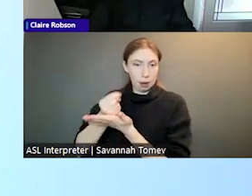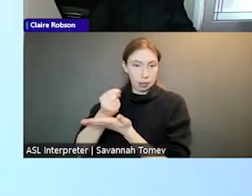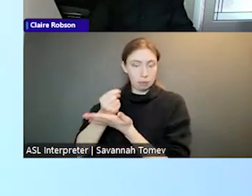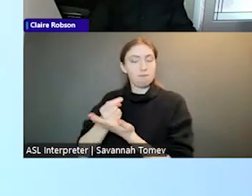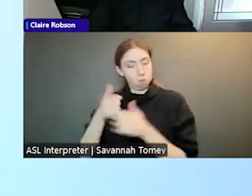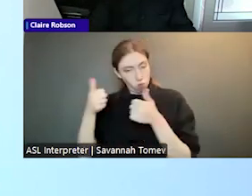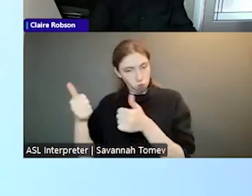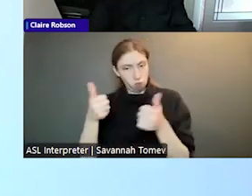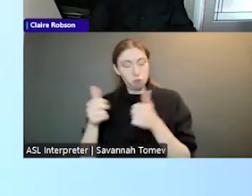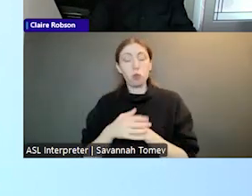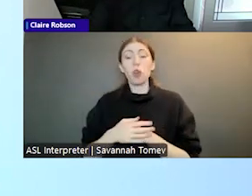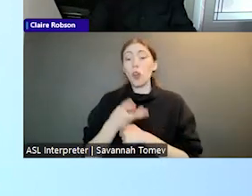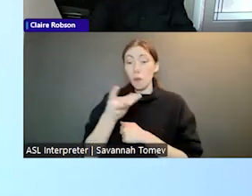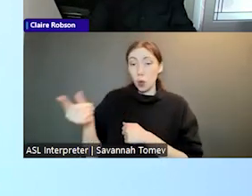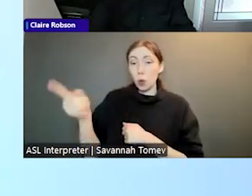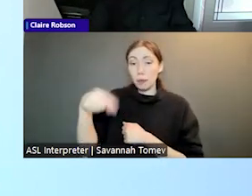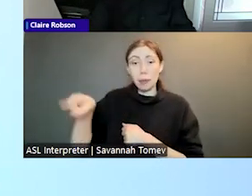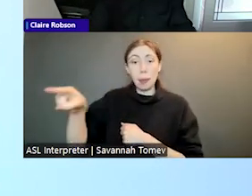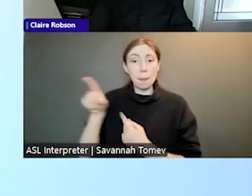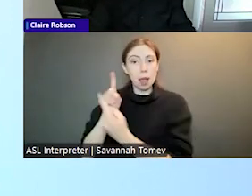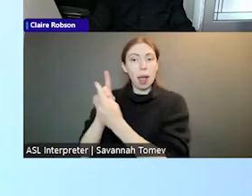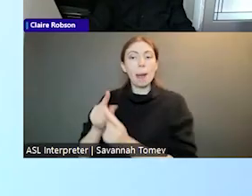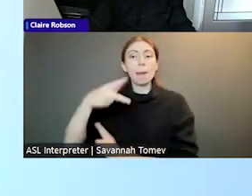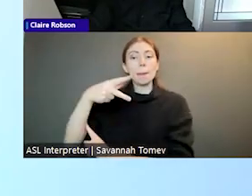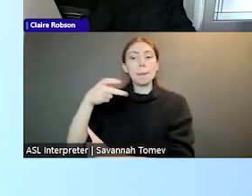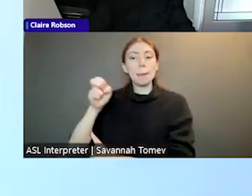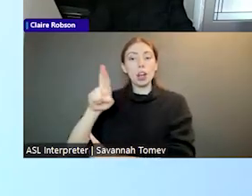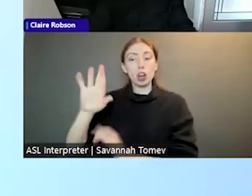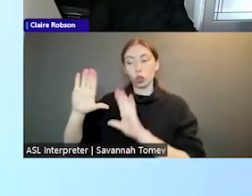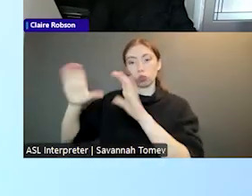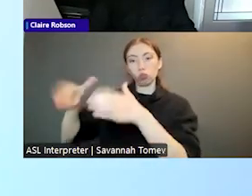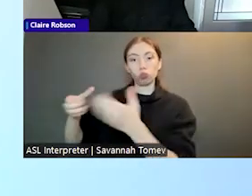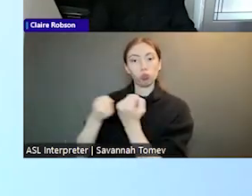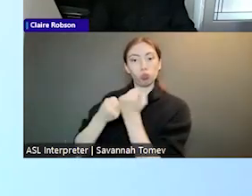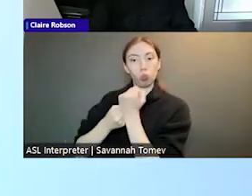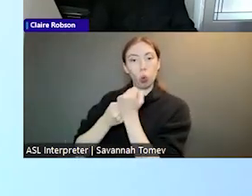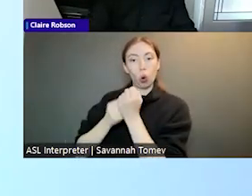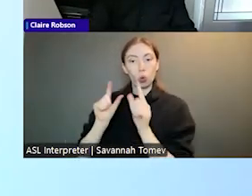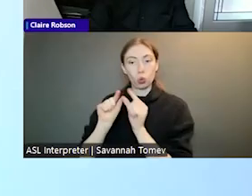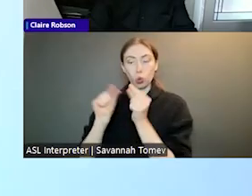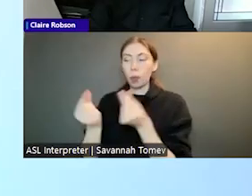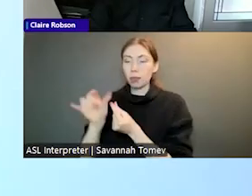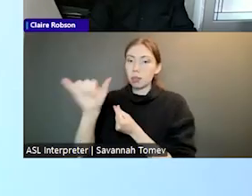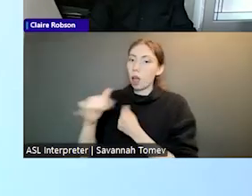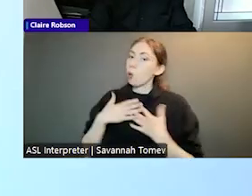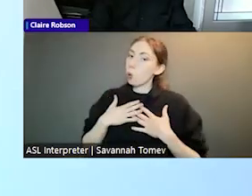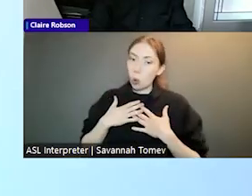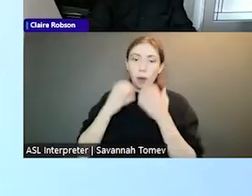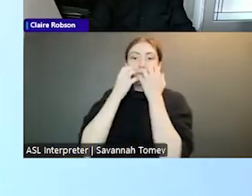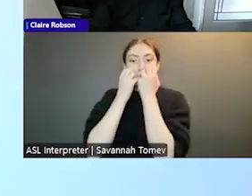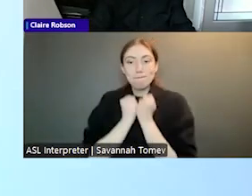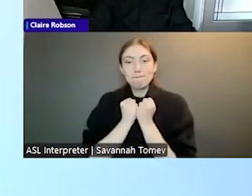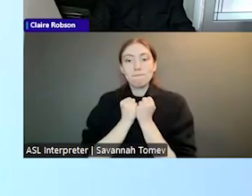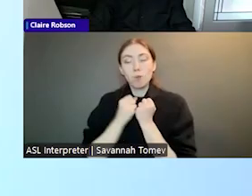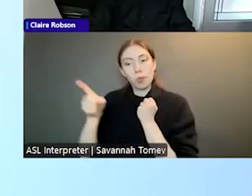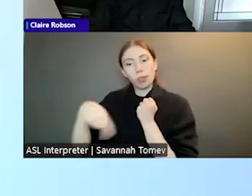peer support group, which was so valuable that community found extra funding to continue the work after the